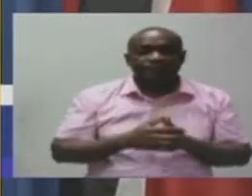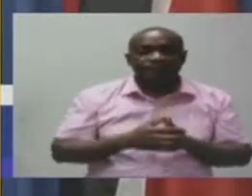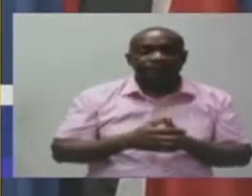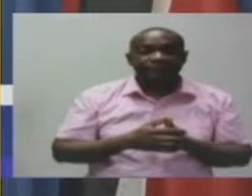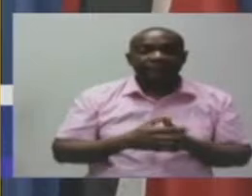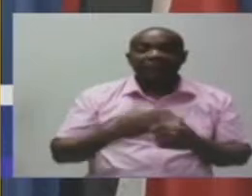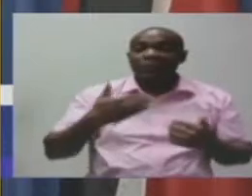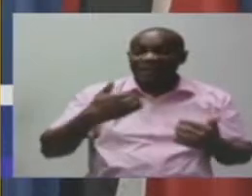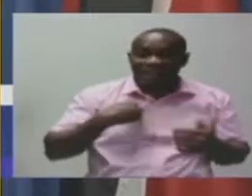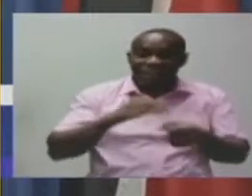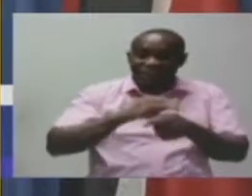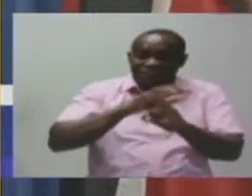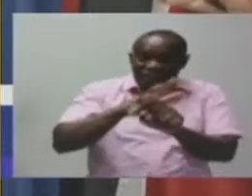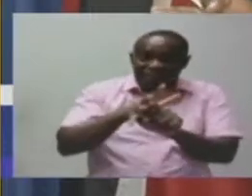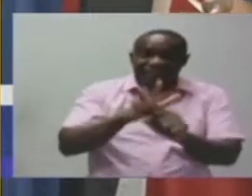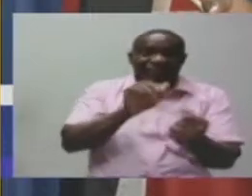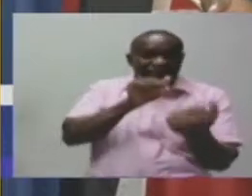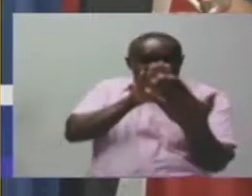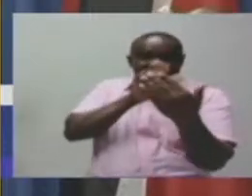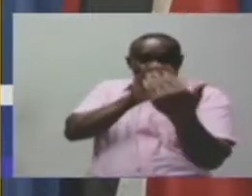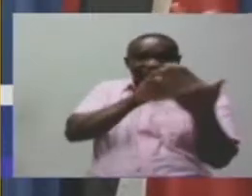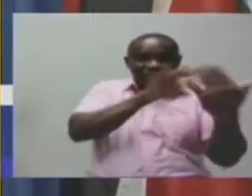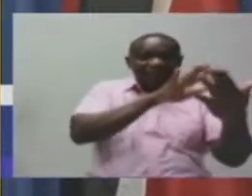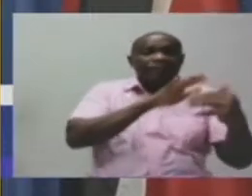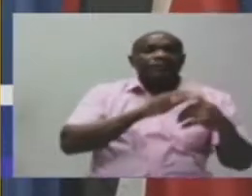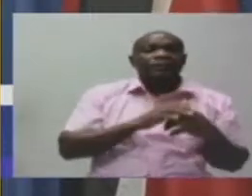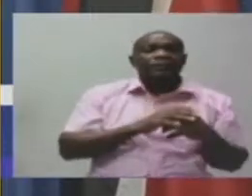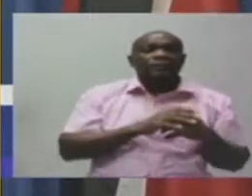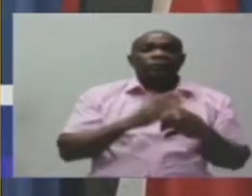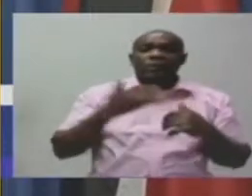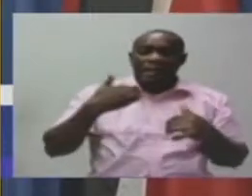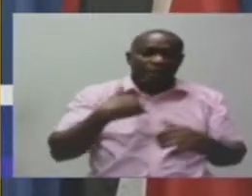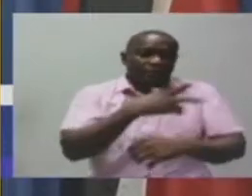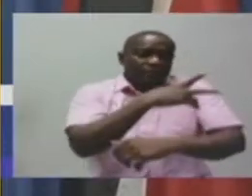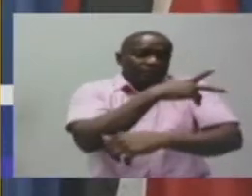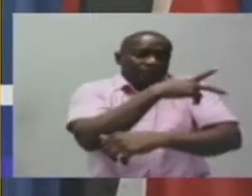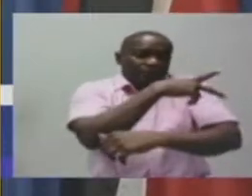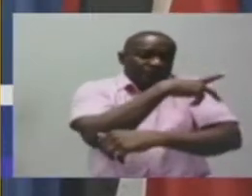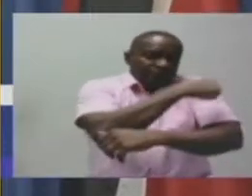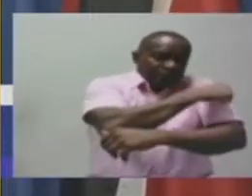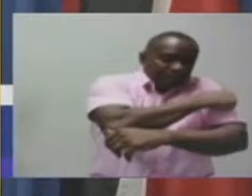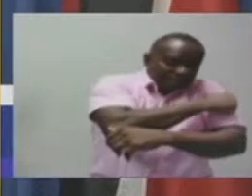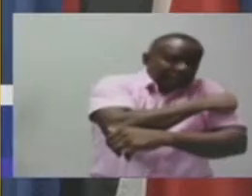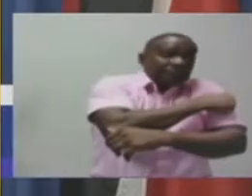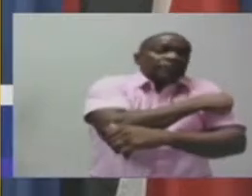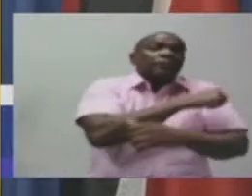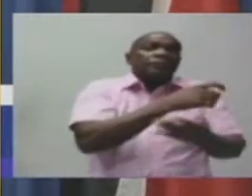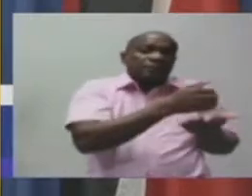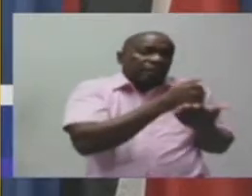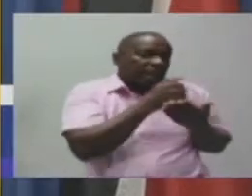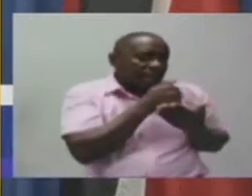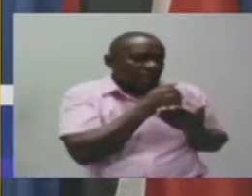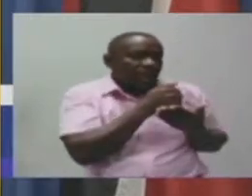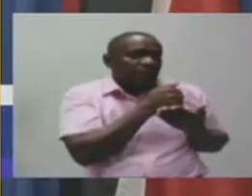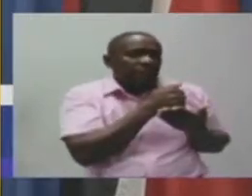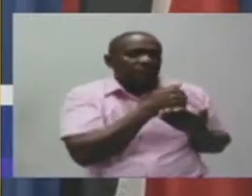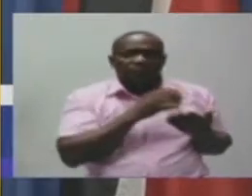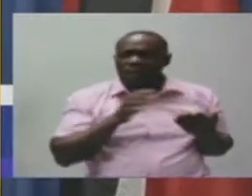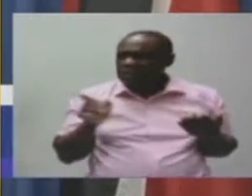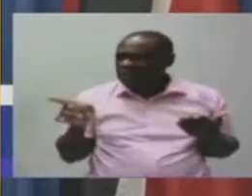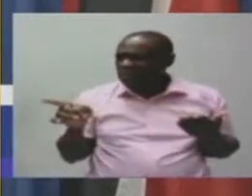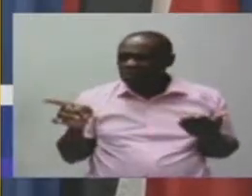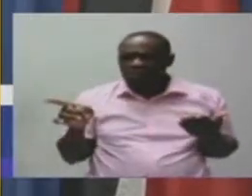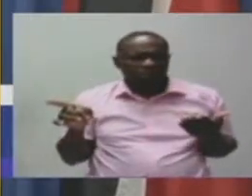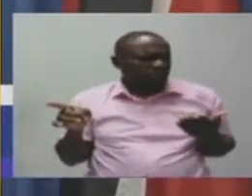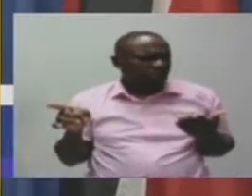response of a vaccine immunization program. And you are going down a road about,